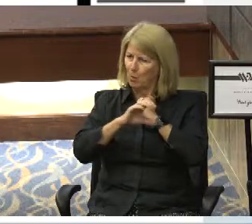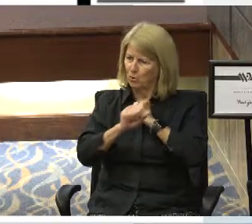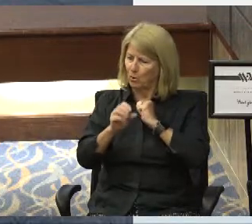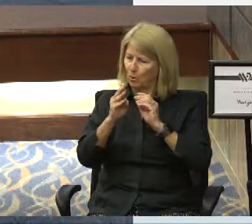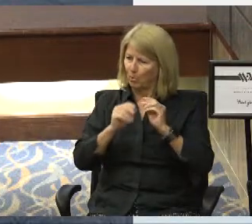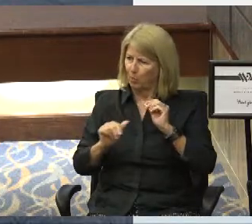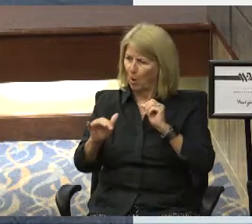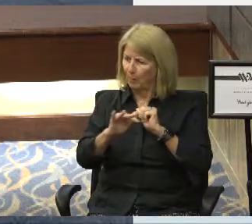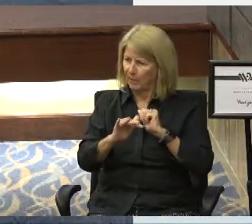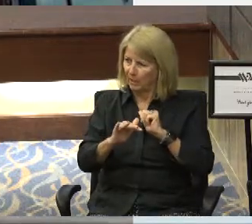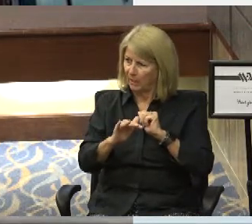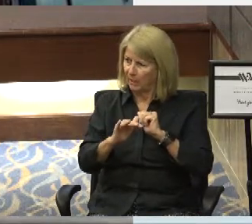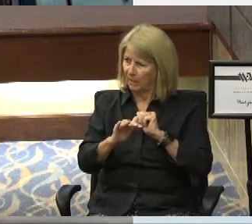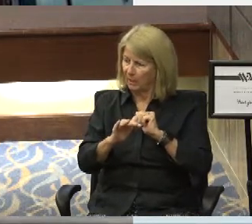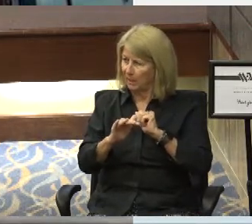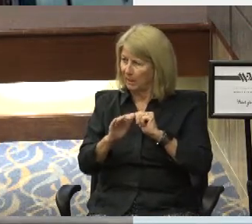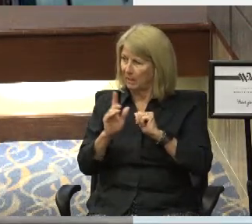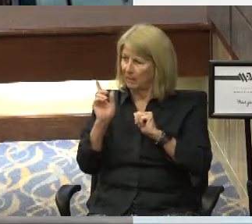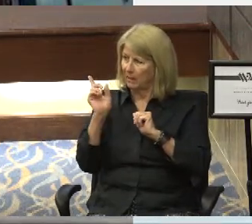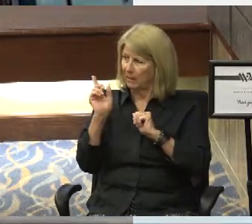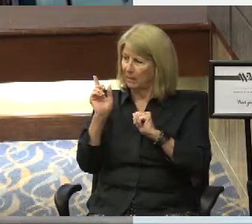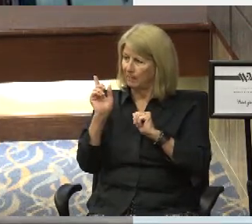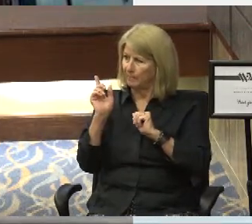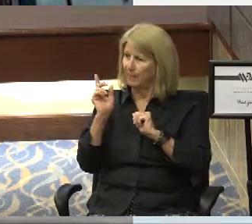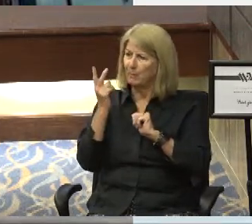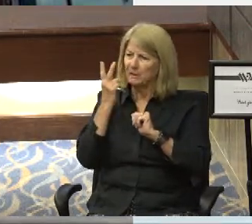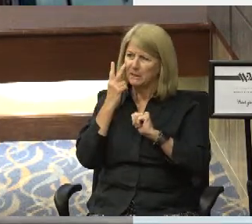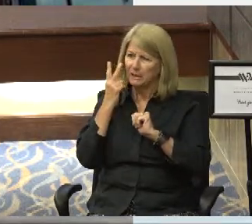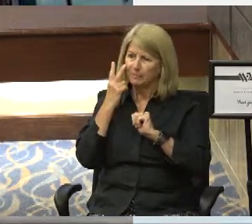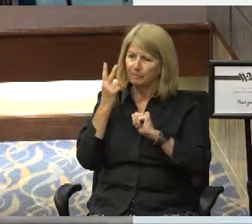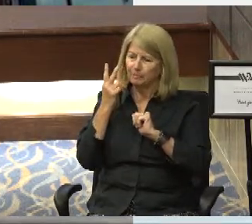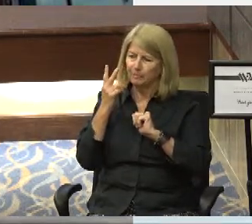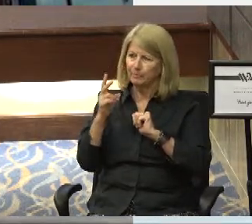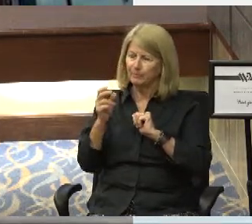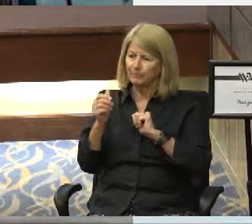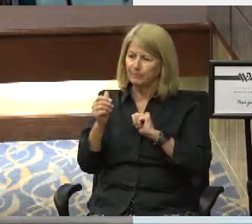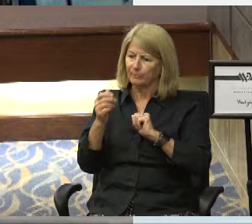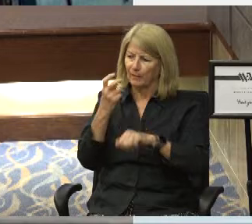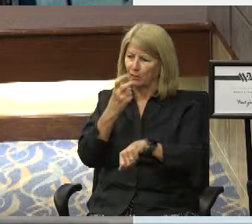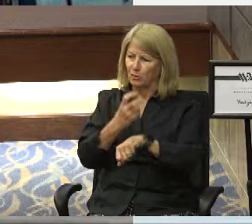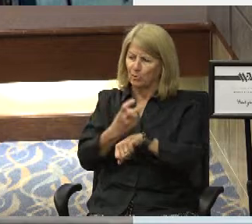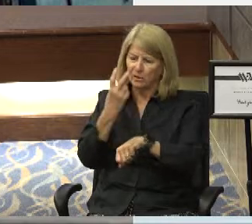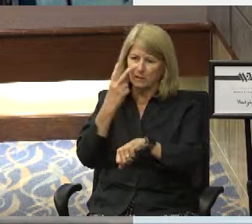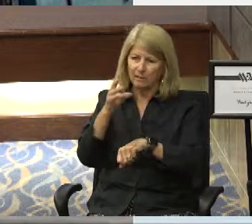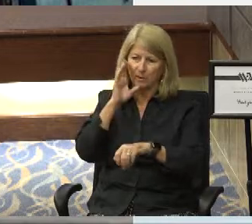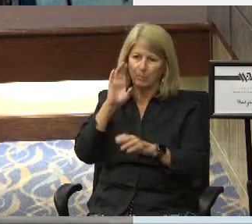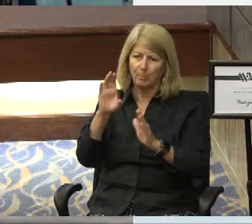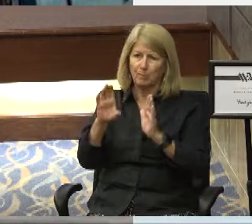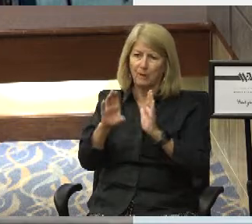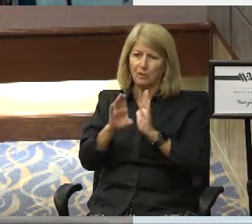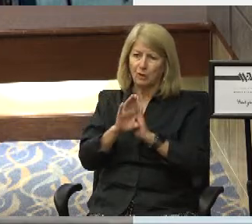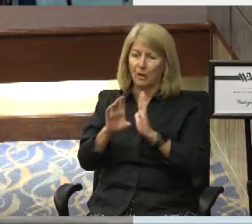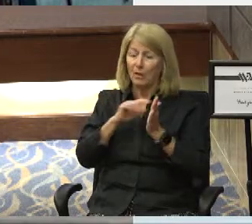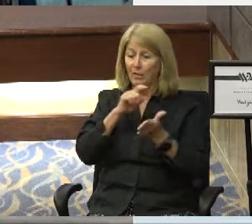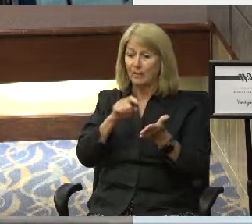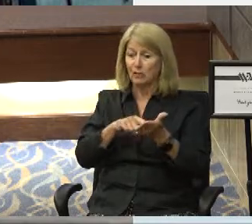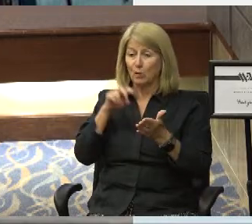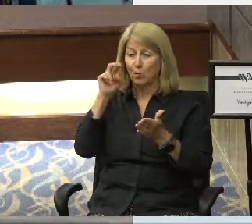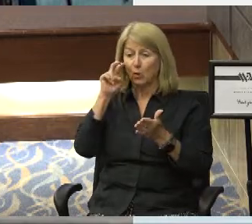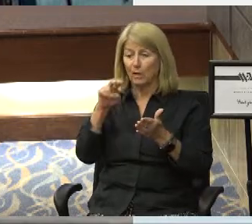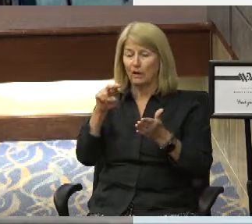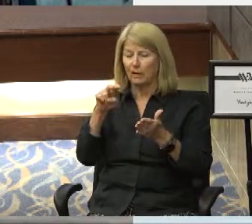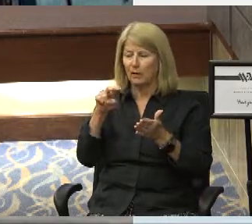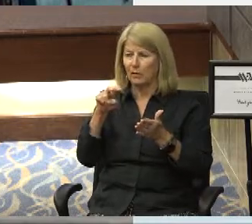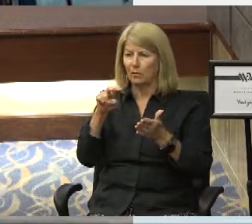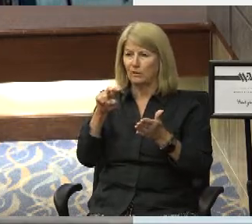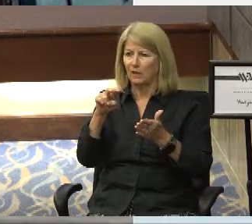that? Let's see if we got a picture. It's kind of hard to see, but so this is looking towards that C3. That's